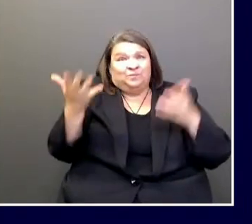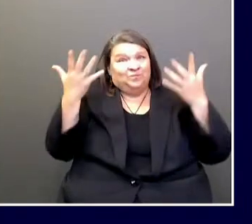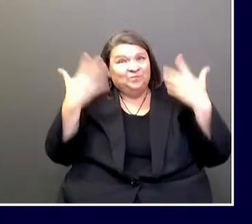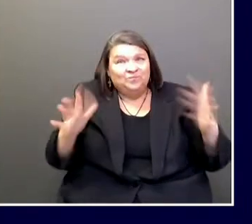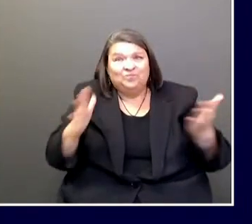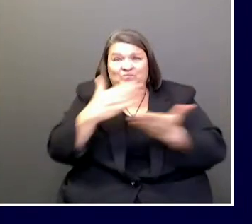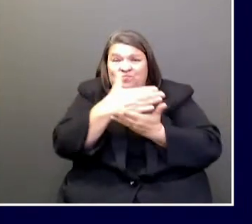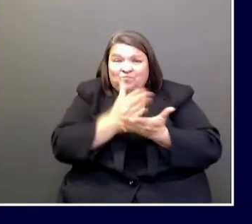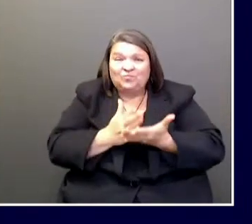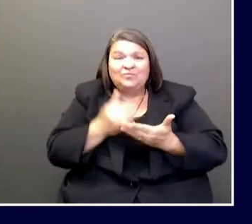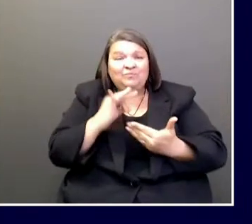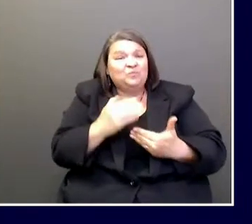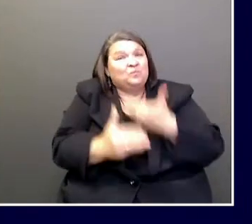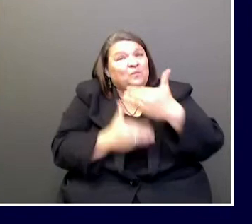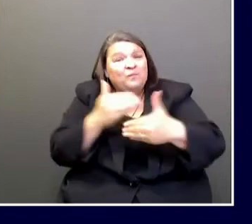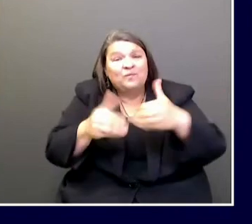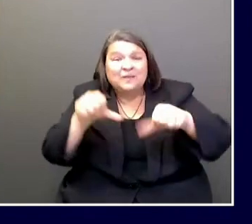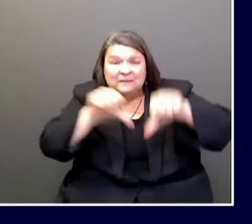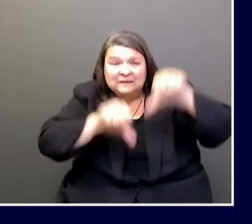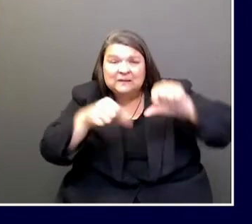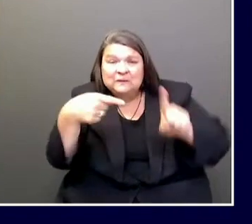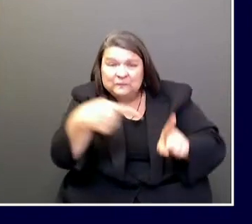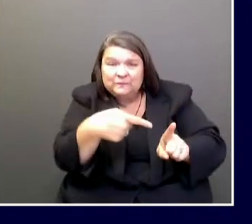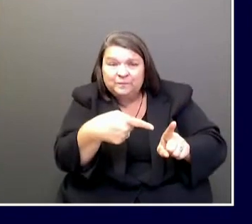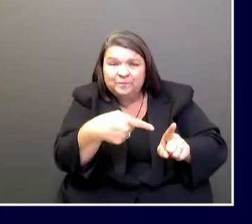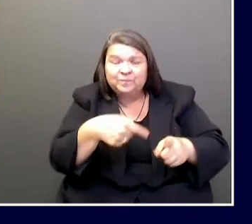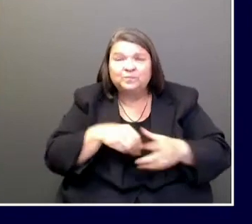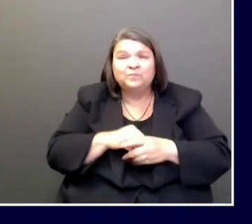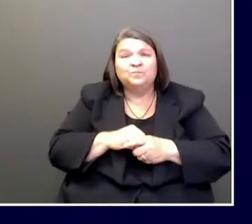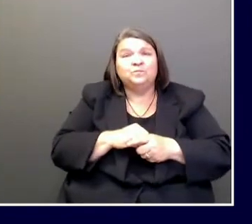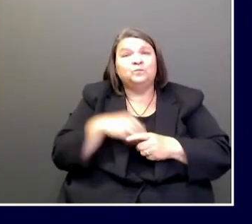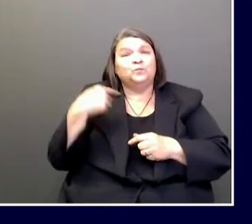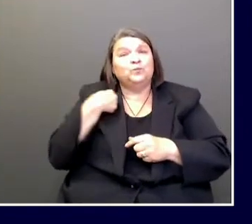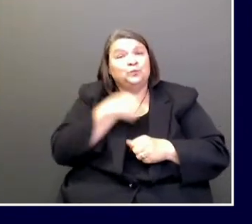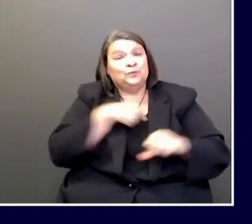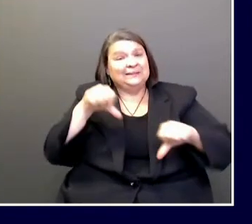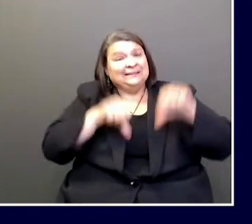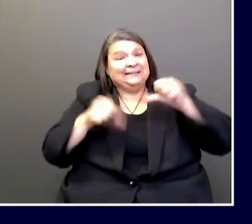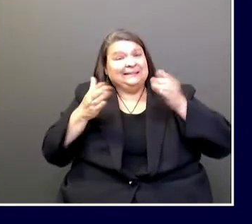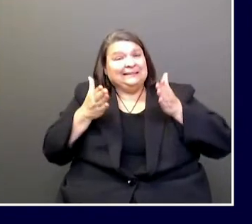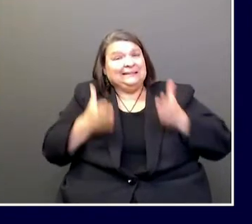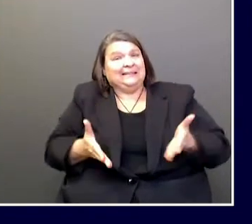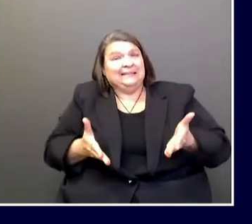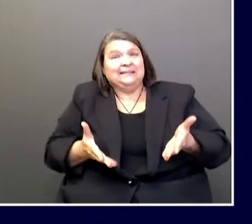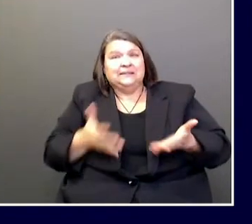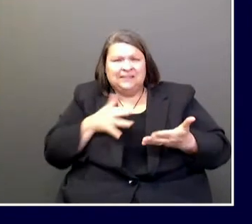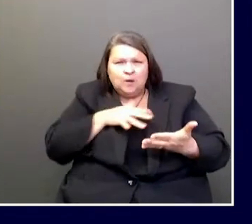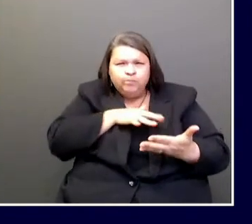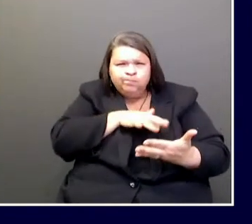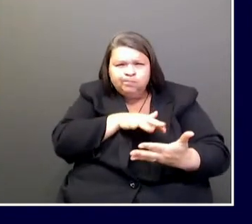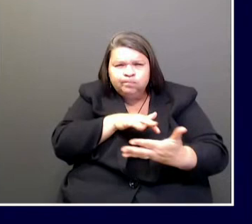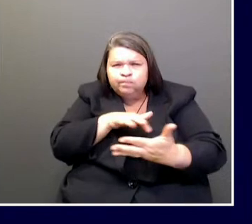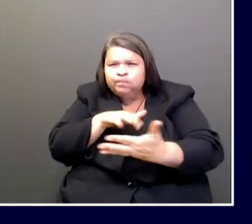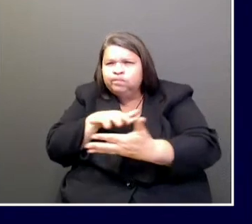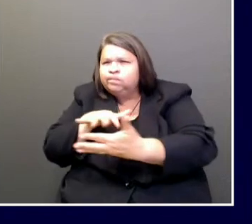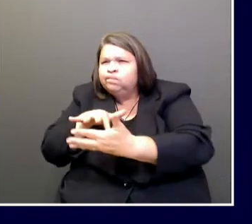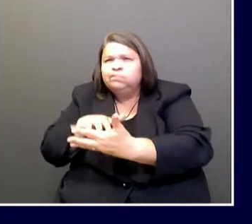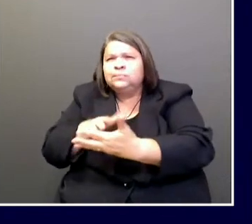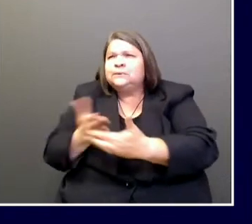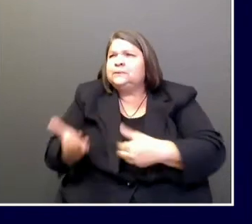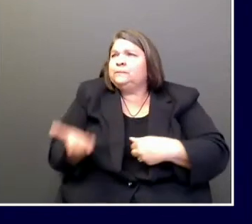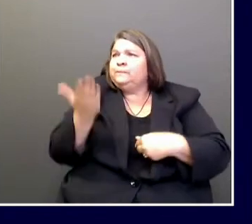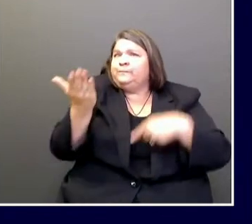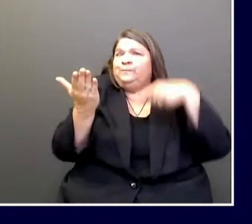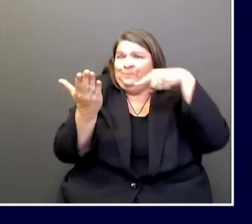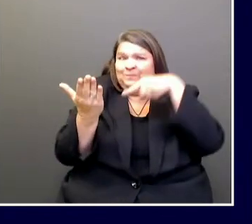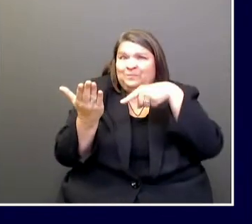you safe evolve as a result. That's what good science does, and that's what's happening here. The other